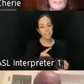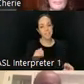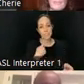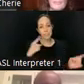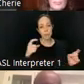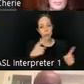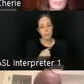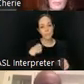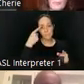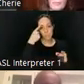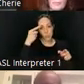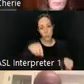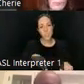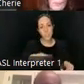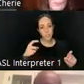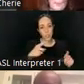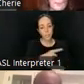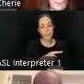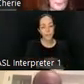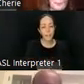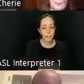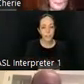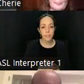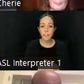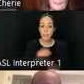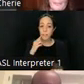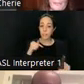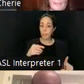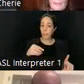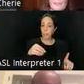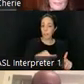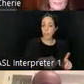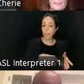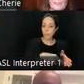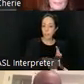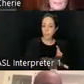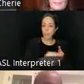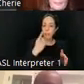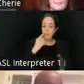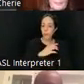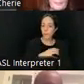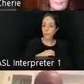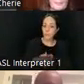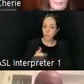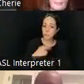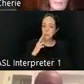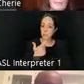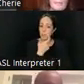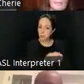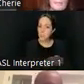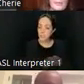think I'm on that particular one. So I'll be looking into that, and hopefully, I shouldn't say